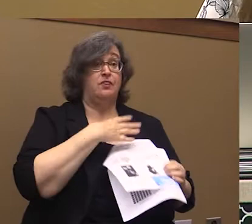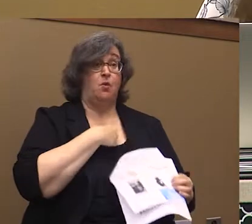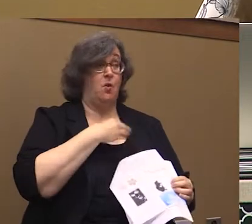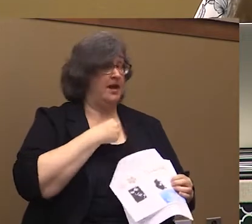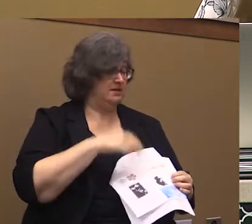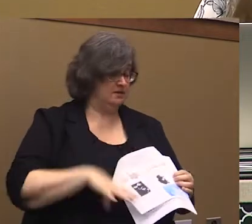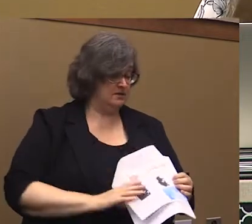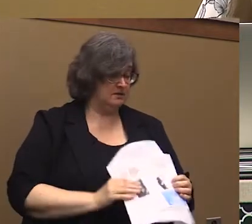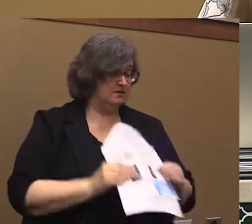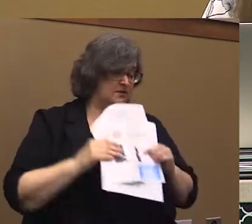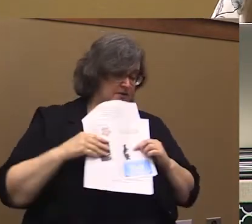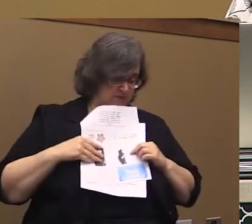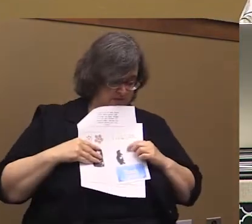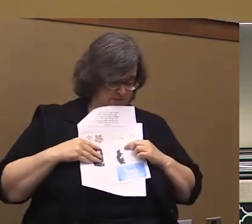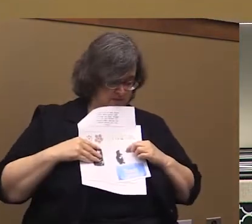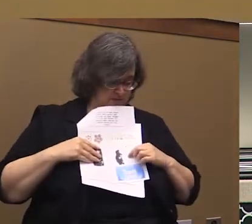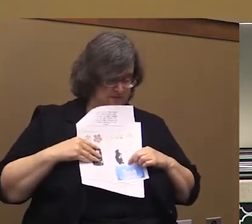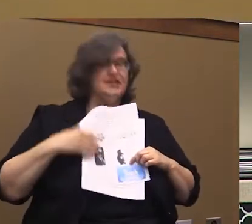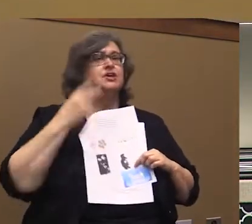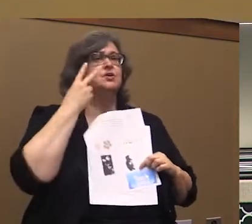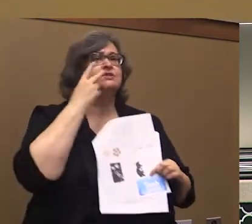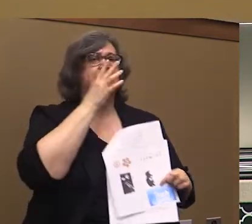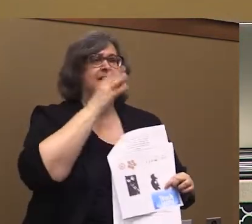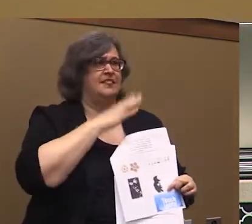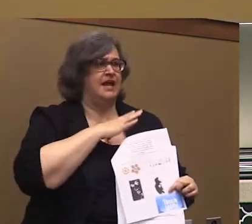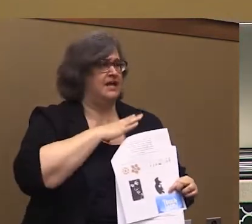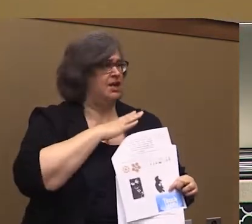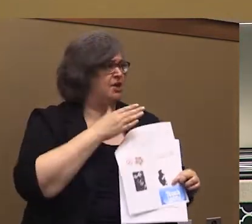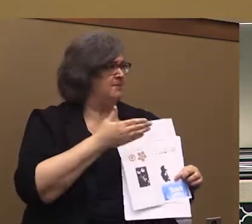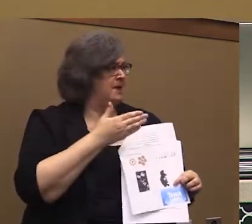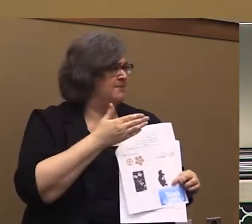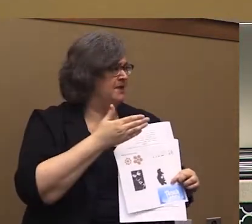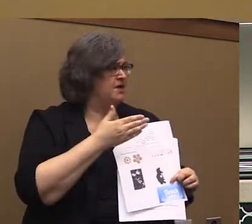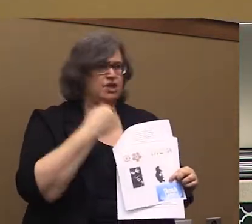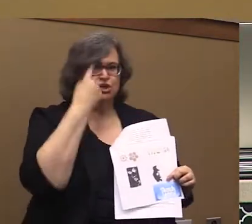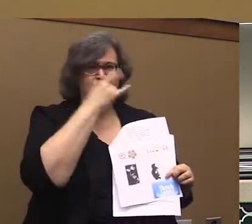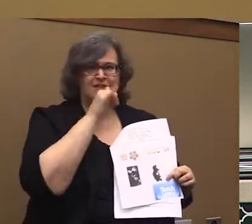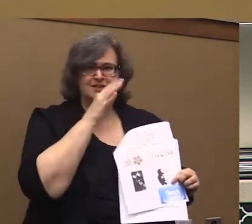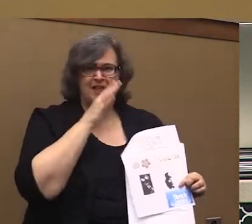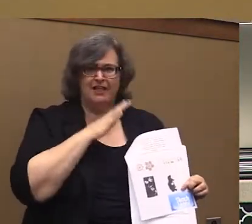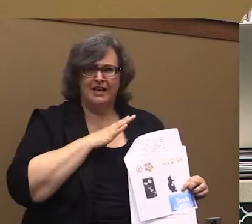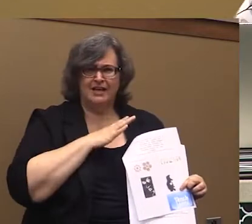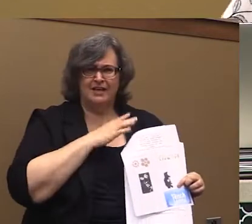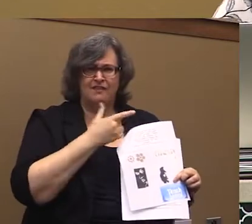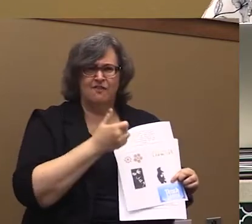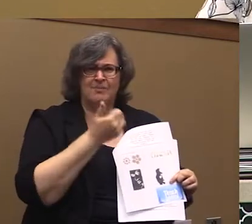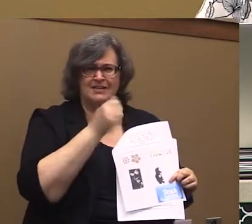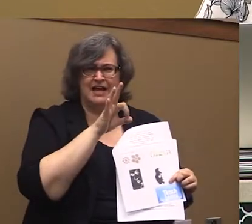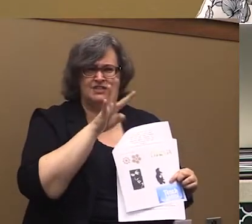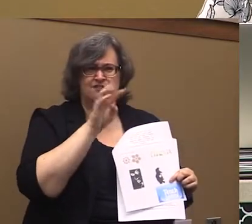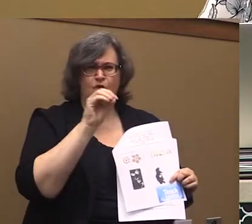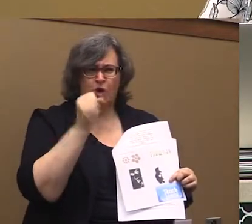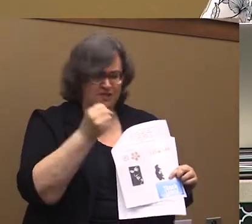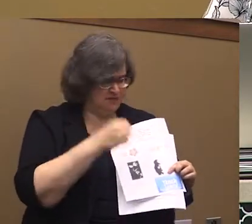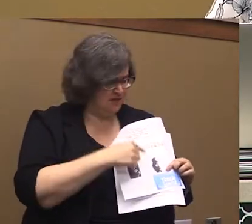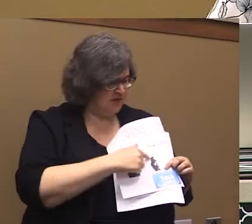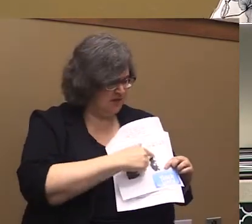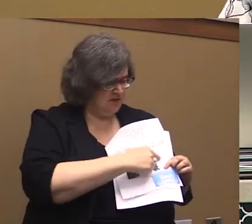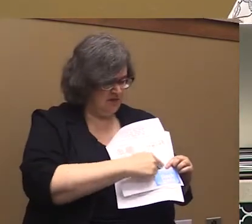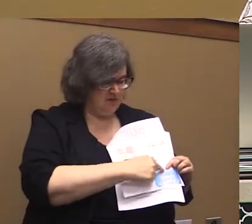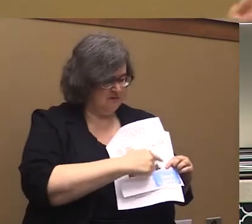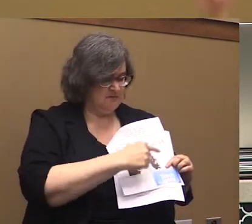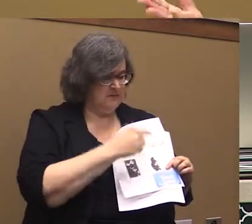whiter part, I think you see like a lady. Maybe she reminds me of a lady from the 40s. Yeah.